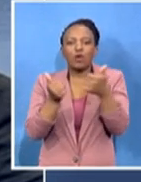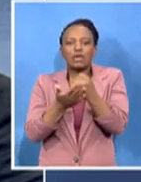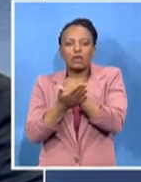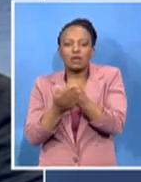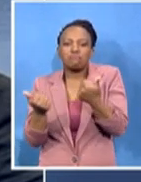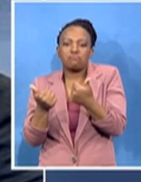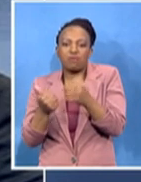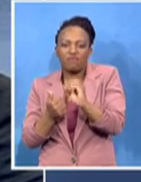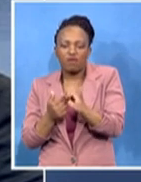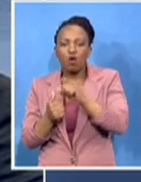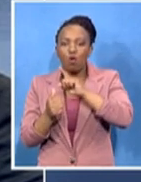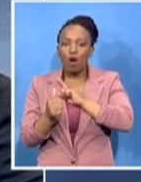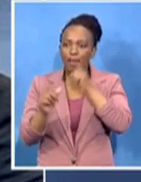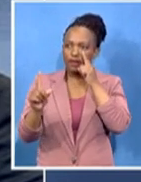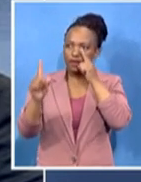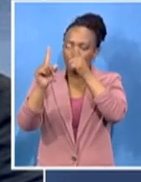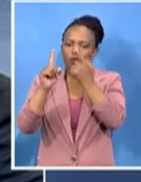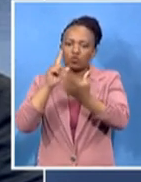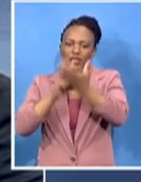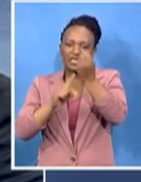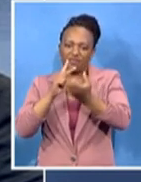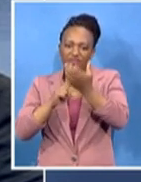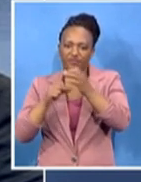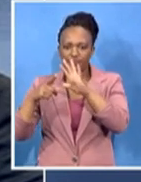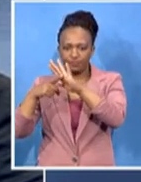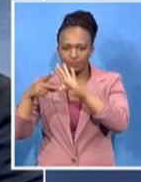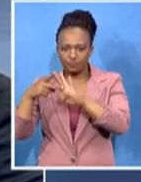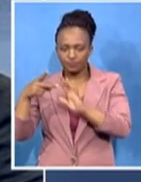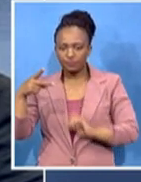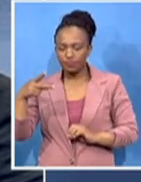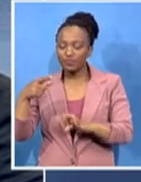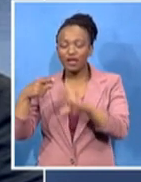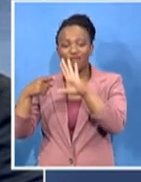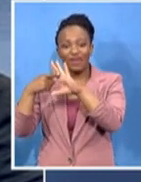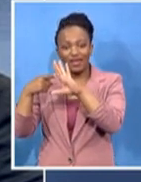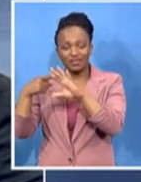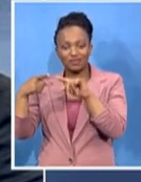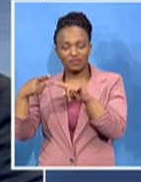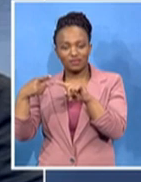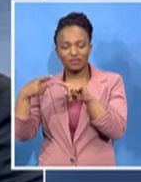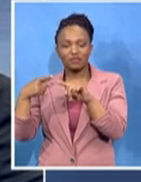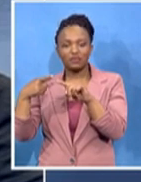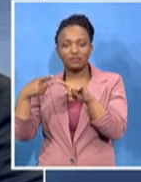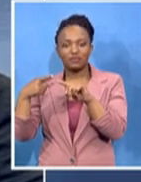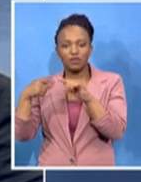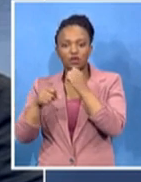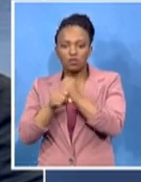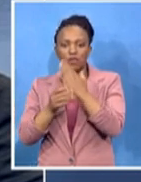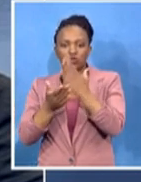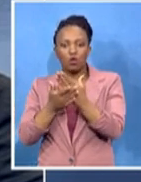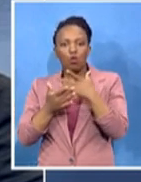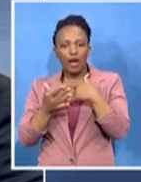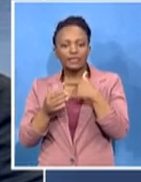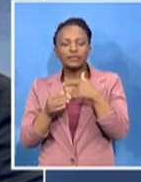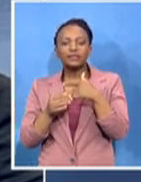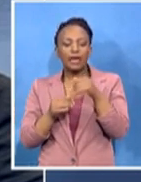is that we must make it easier for the voter to make an informed choice. So if you consider that in a voting